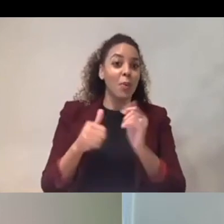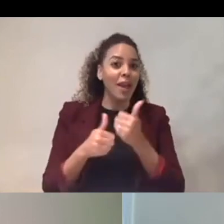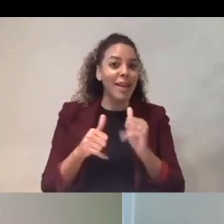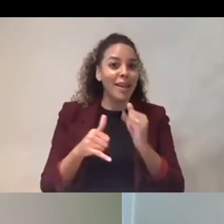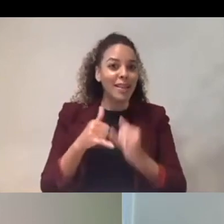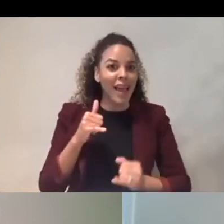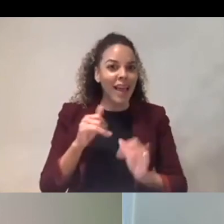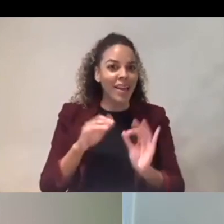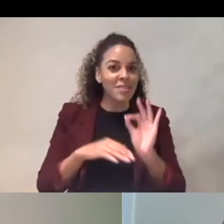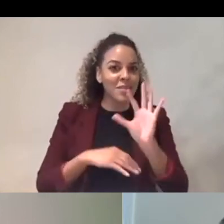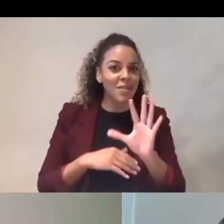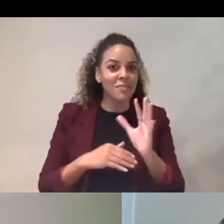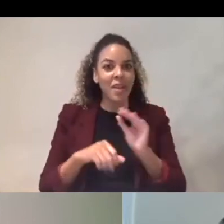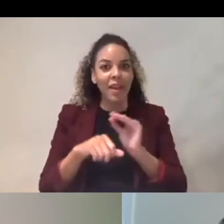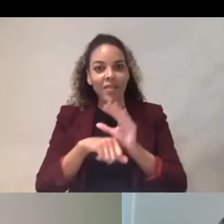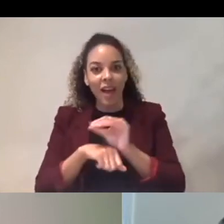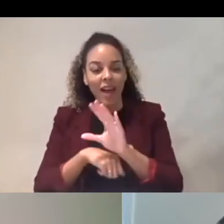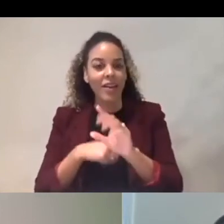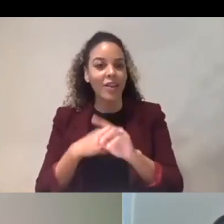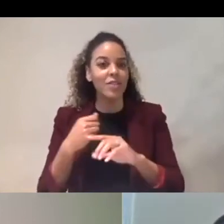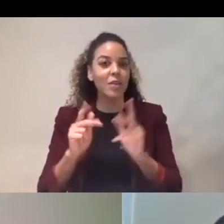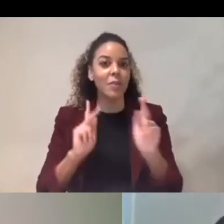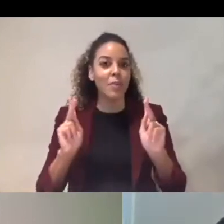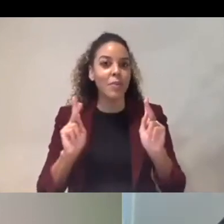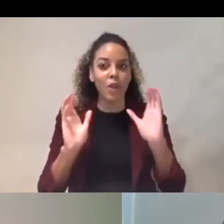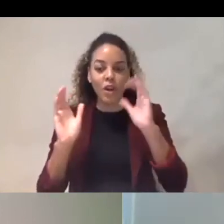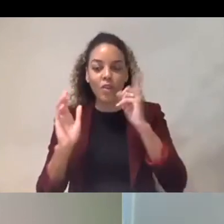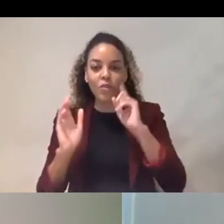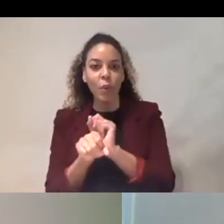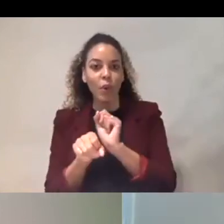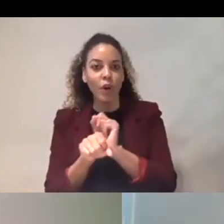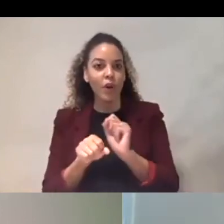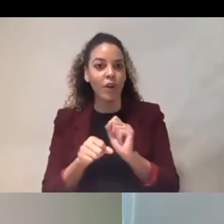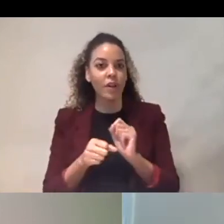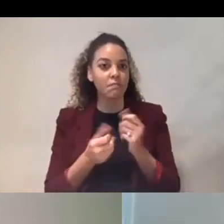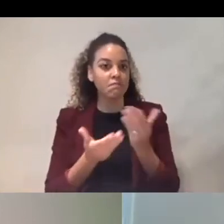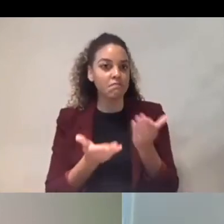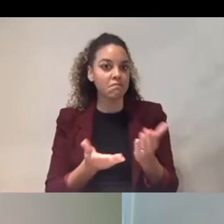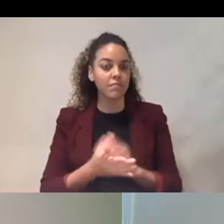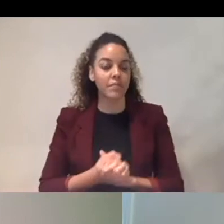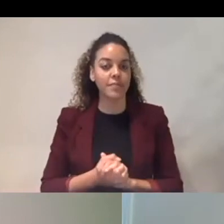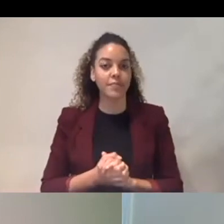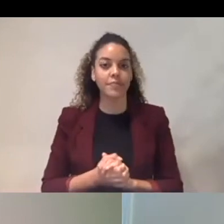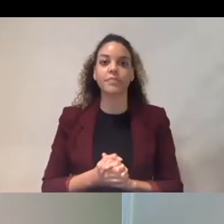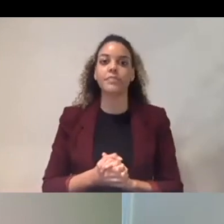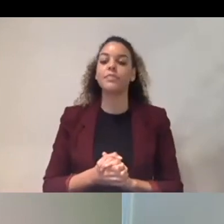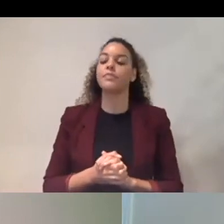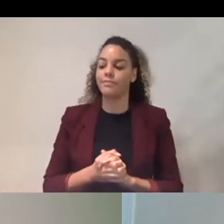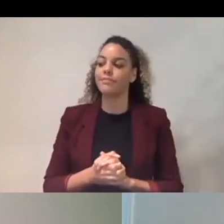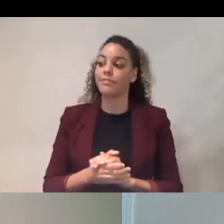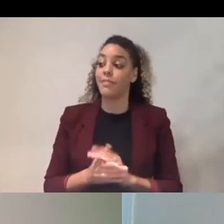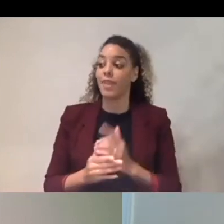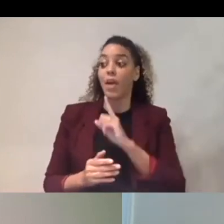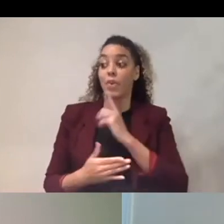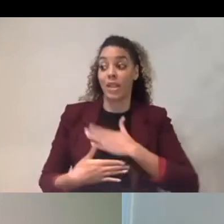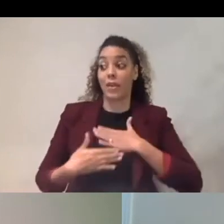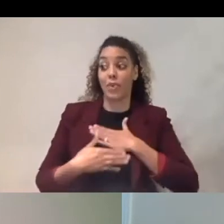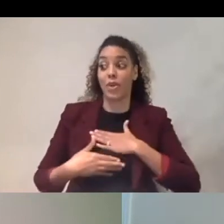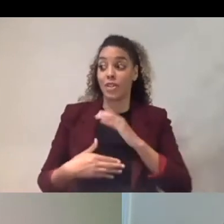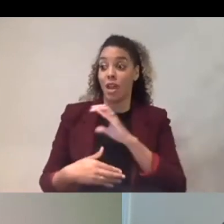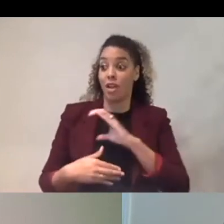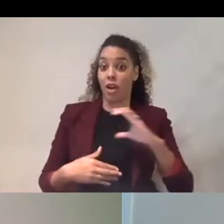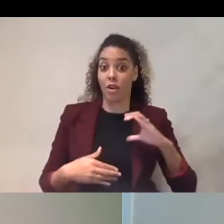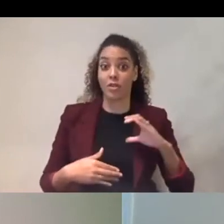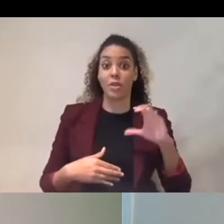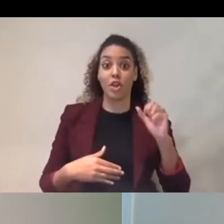Shane, you have for any current job seekers in terms of getting into the workforce, even nowadays? Well, I really appreciated Congressman Sherman's comments,